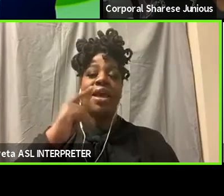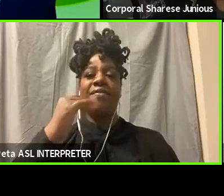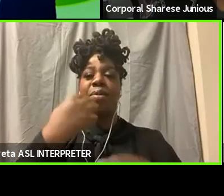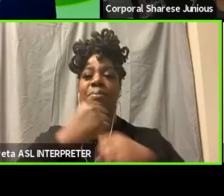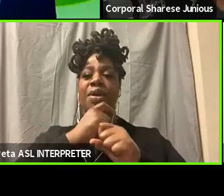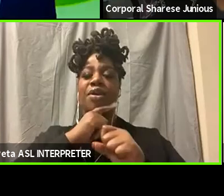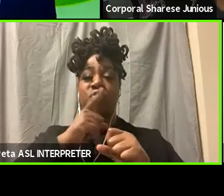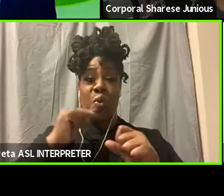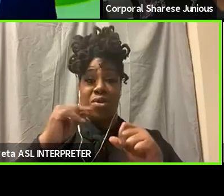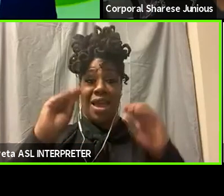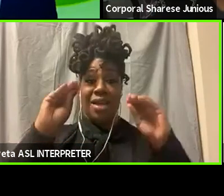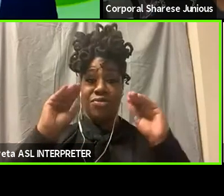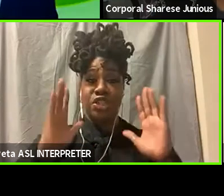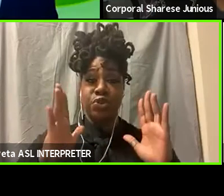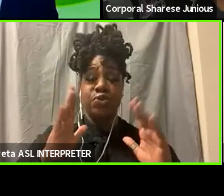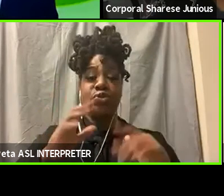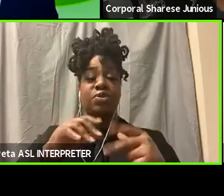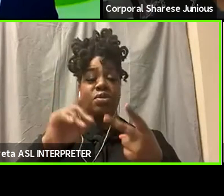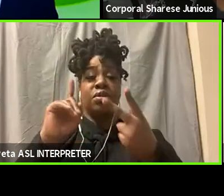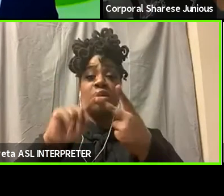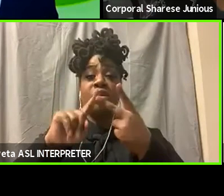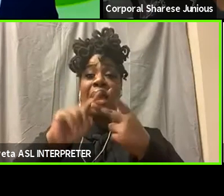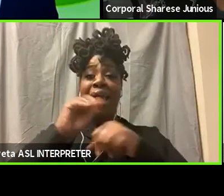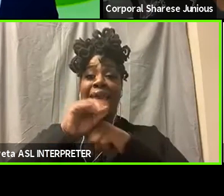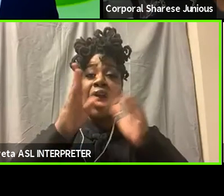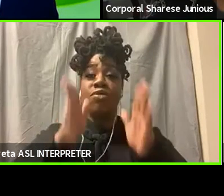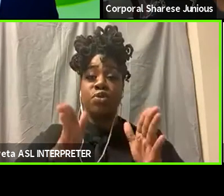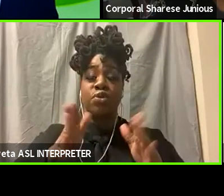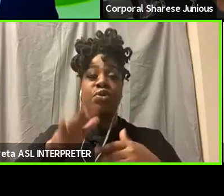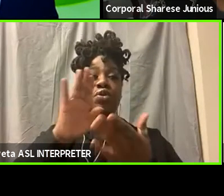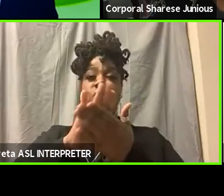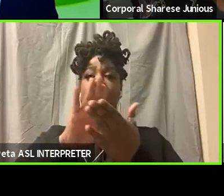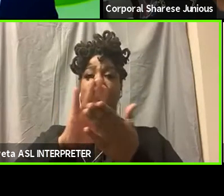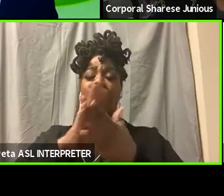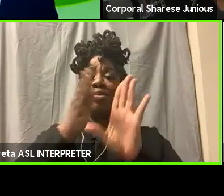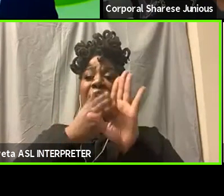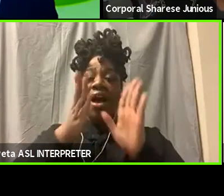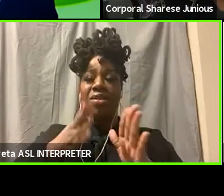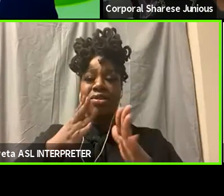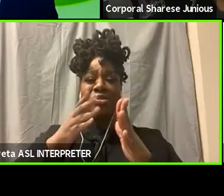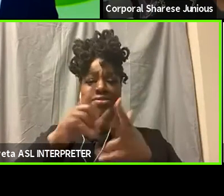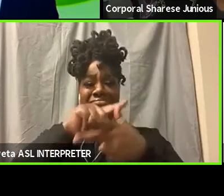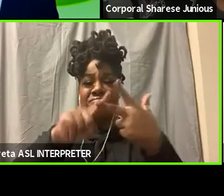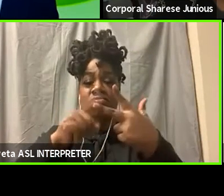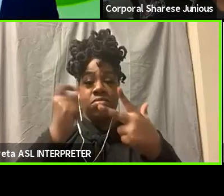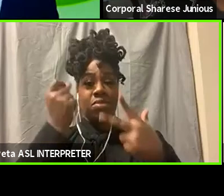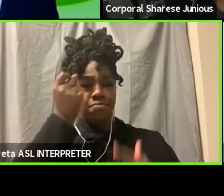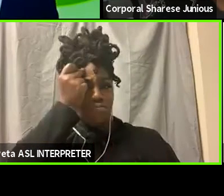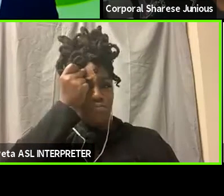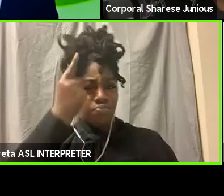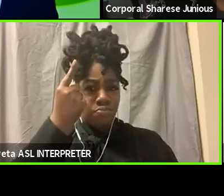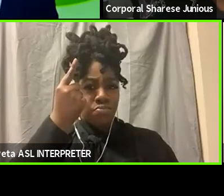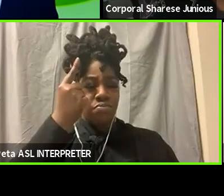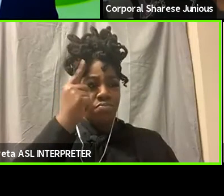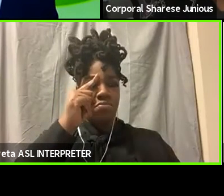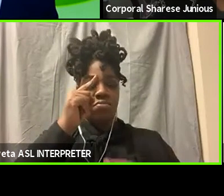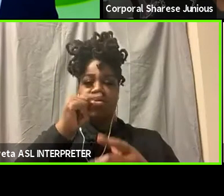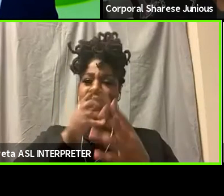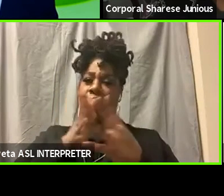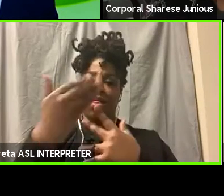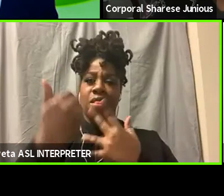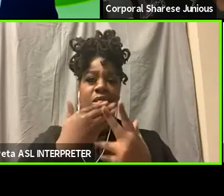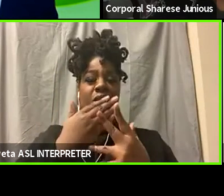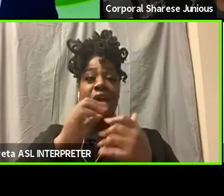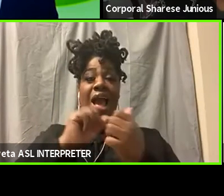our counselors, school psychologists, and our staff really understand the effects of